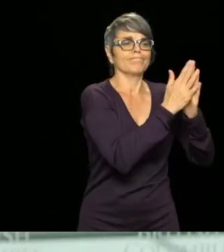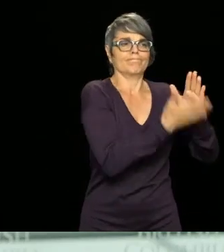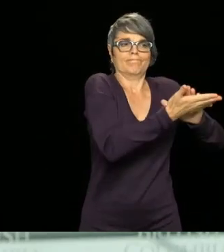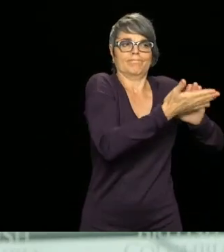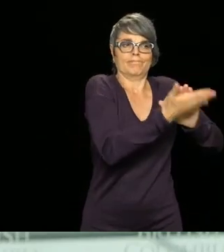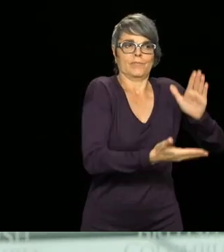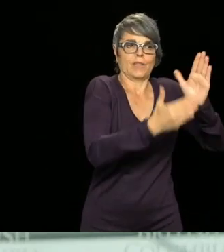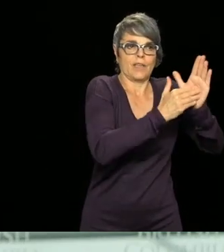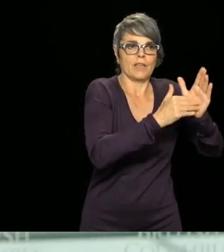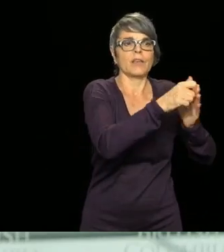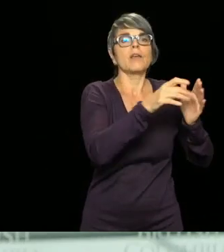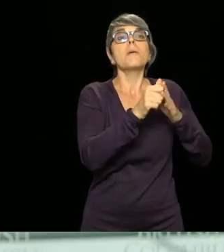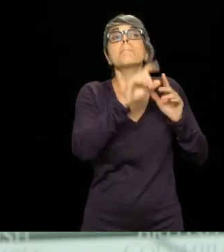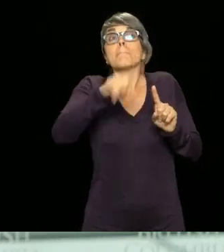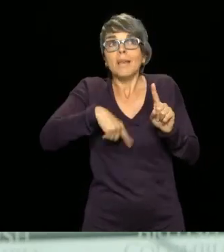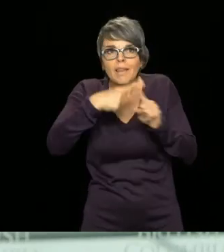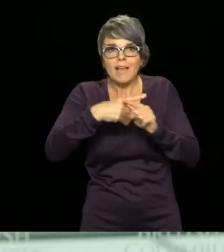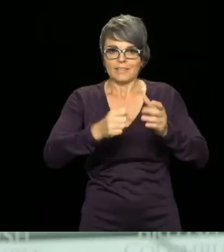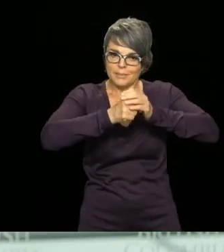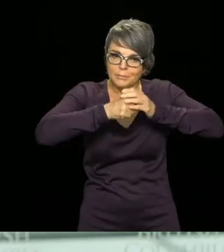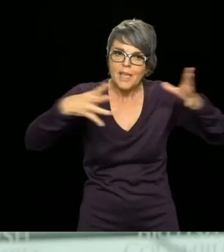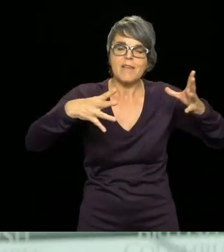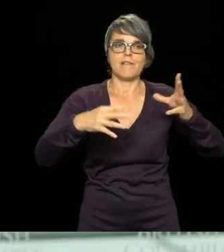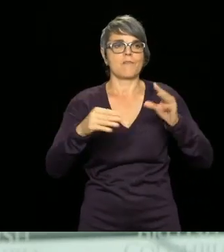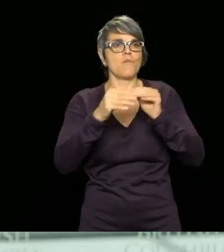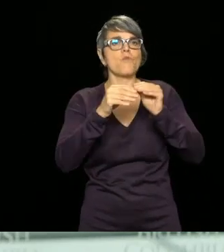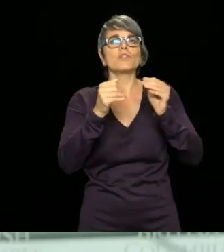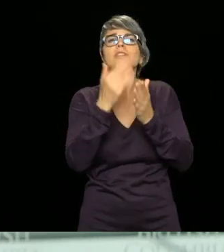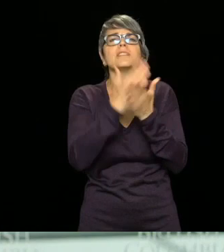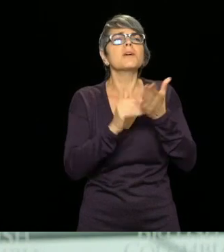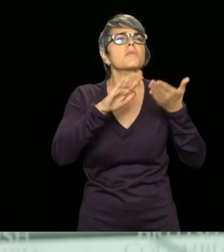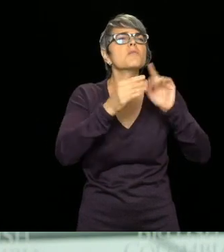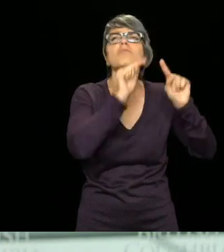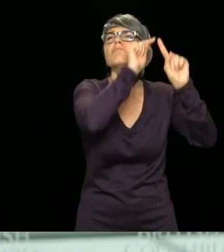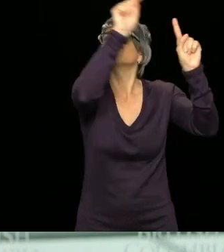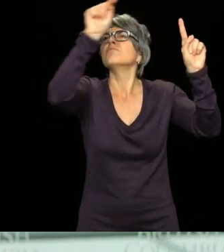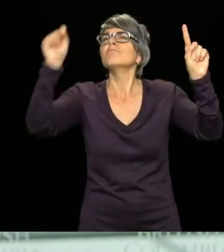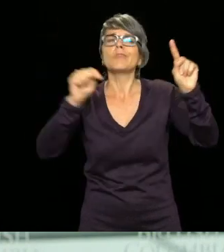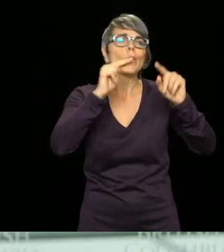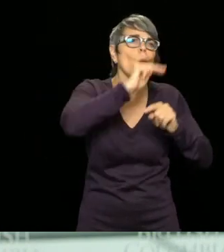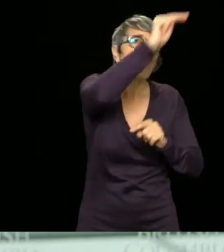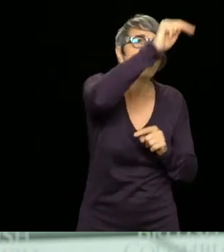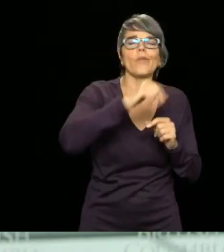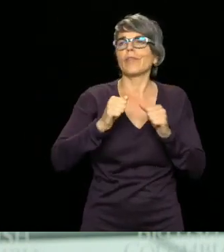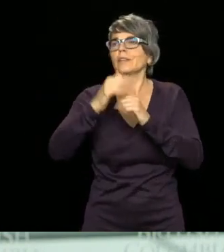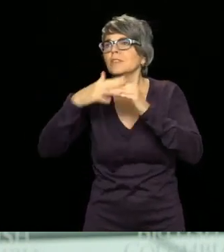Indigenous communities and rural communities that never had those services to begin with.